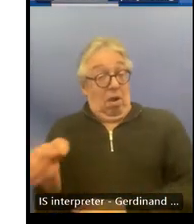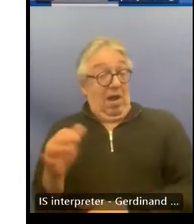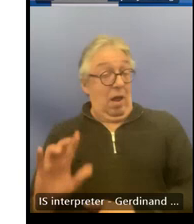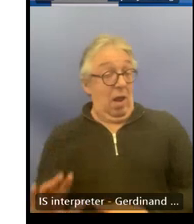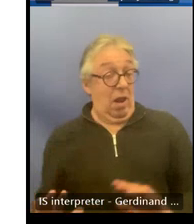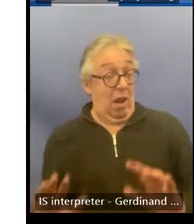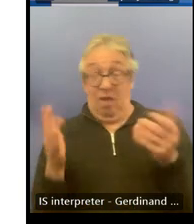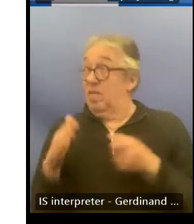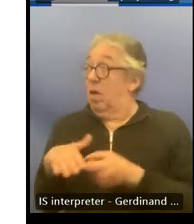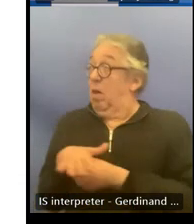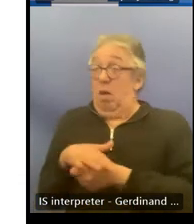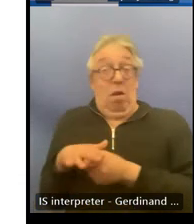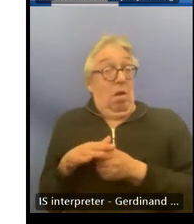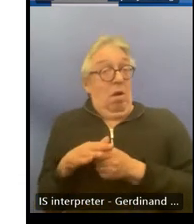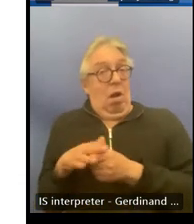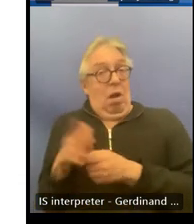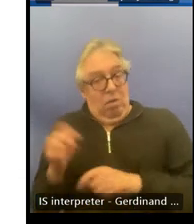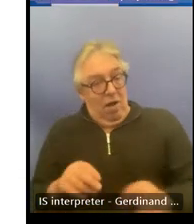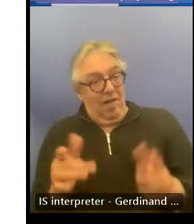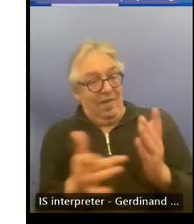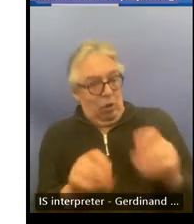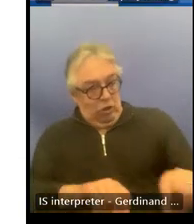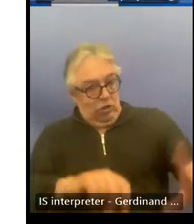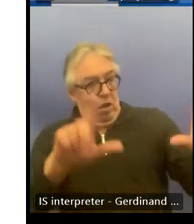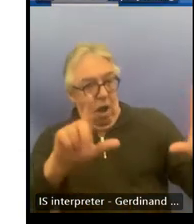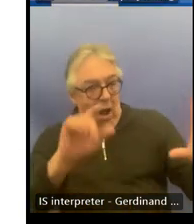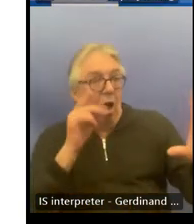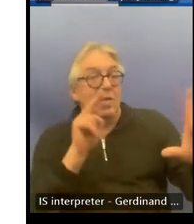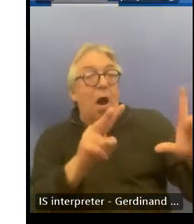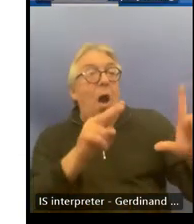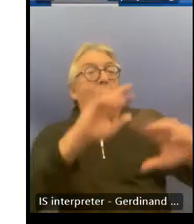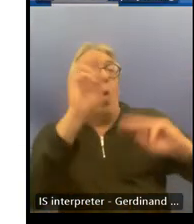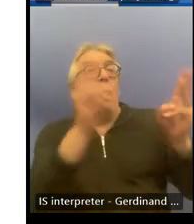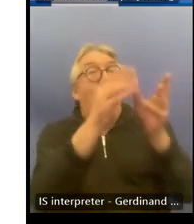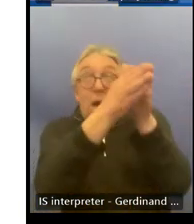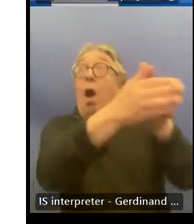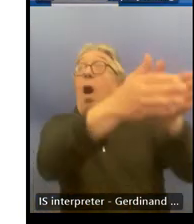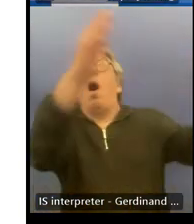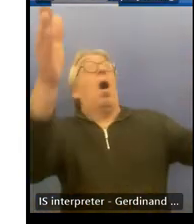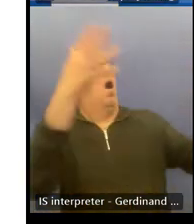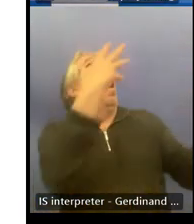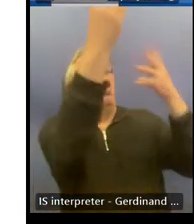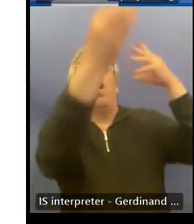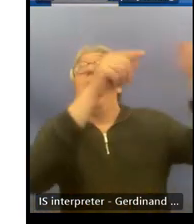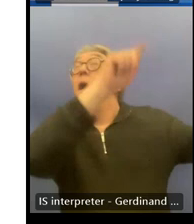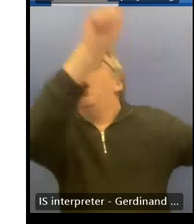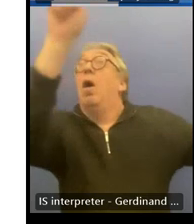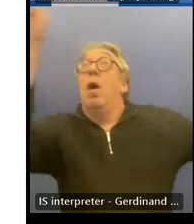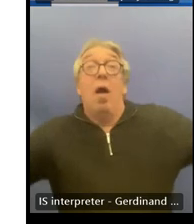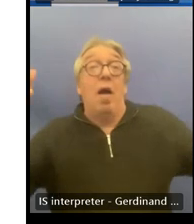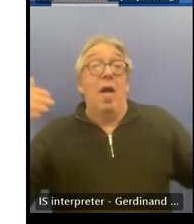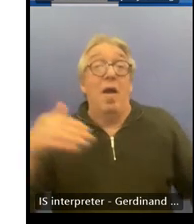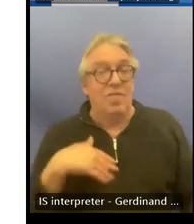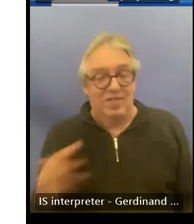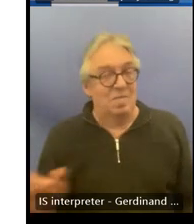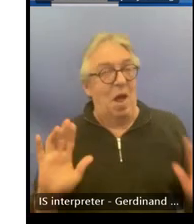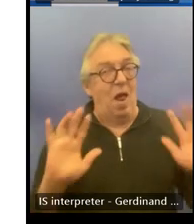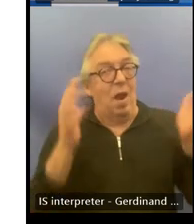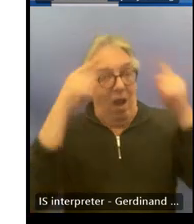life into a larger window of access and process that really opens their minds and lives.